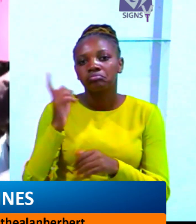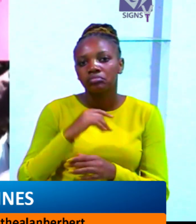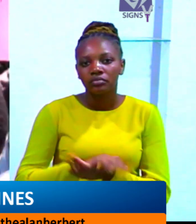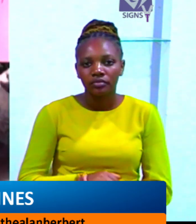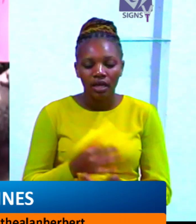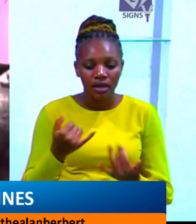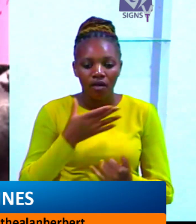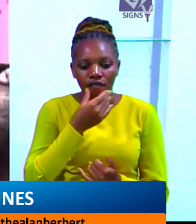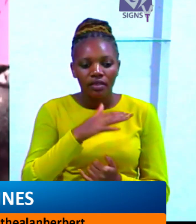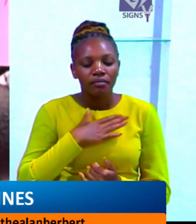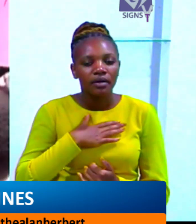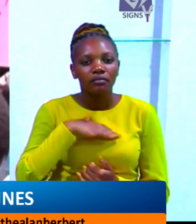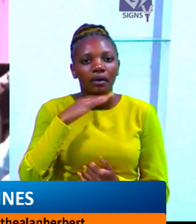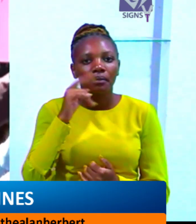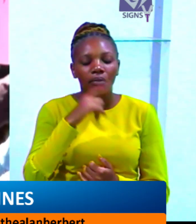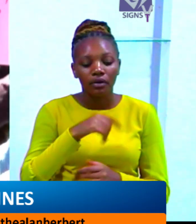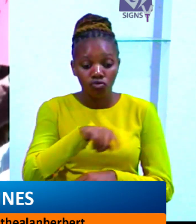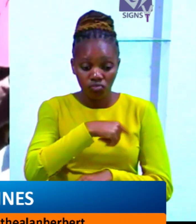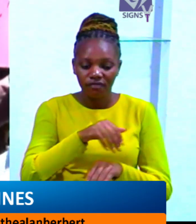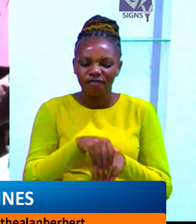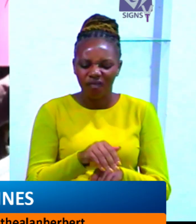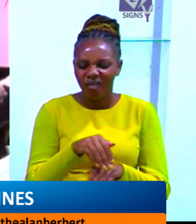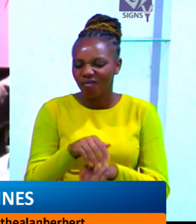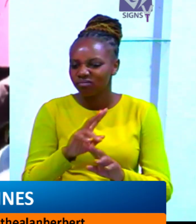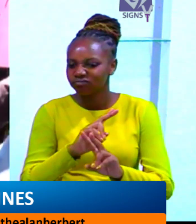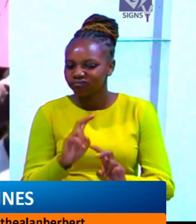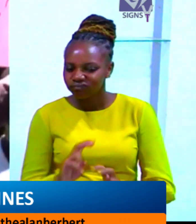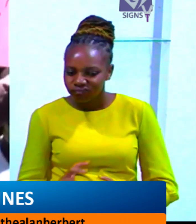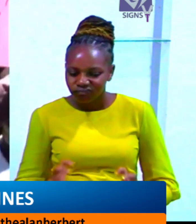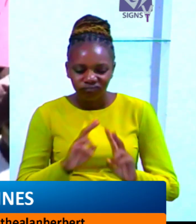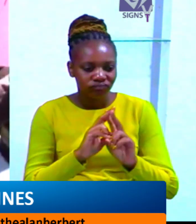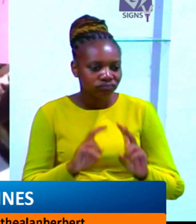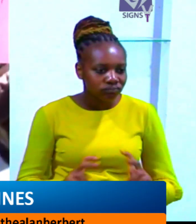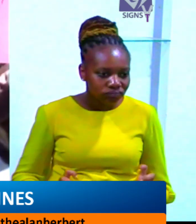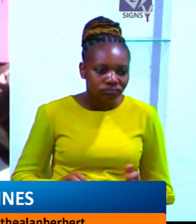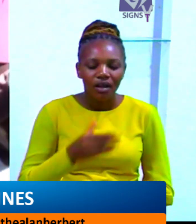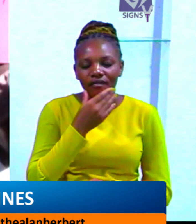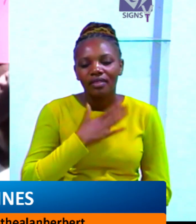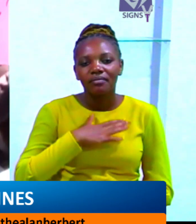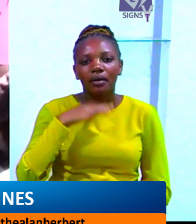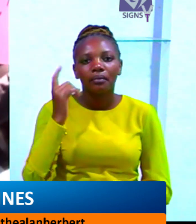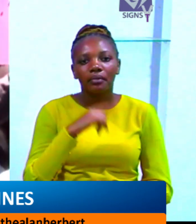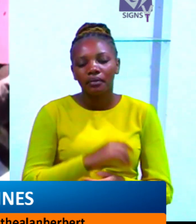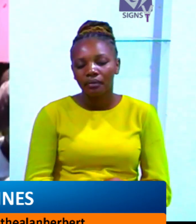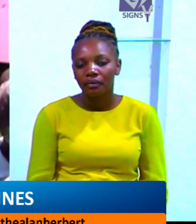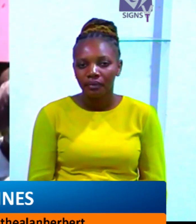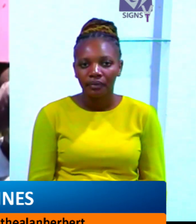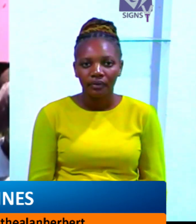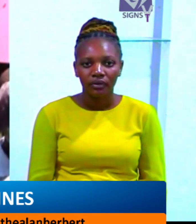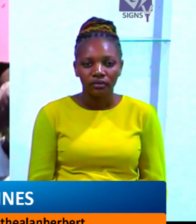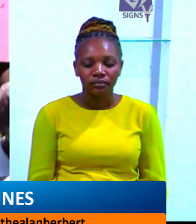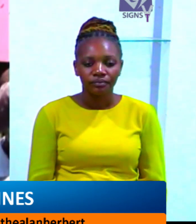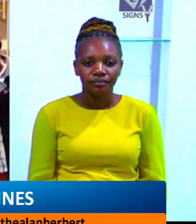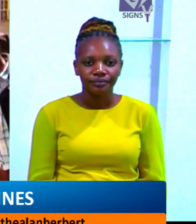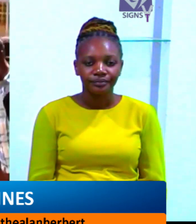father through this. Tulifuata hii pesa sana. Na yeye anajua kabisa babangu vile alikuwa. Ni mtu focus sana,